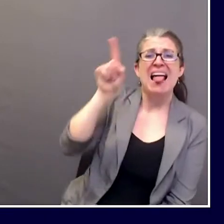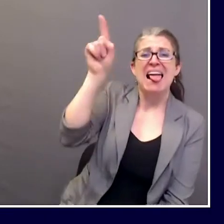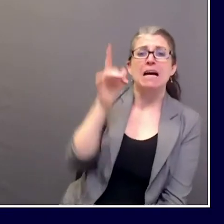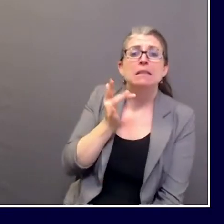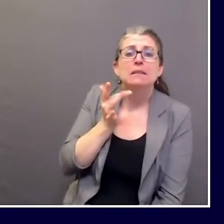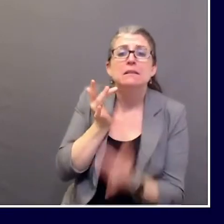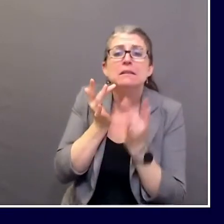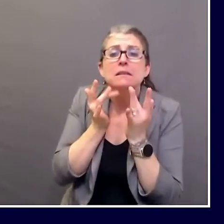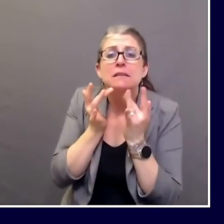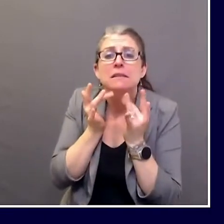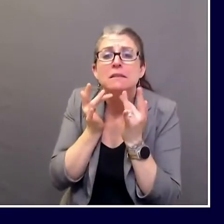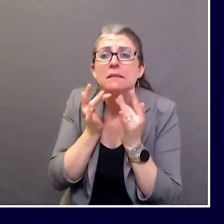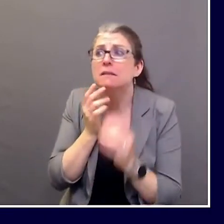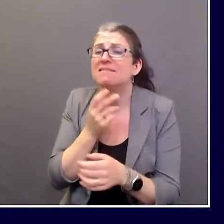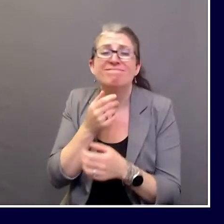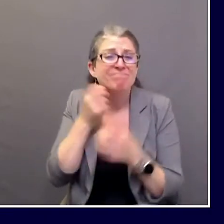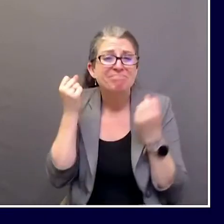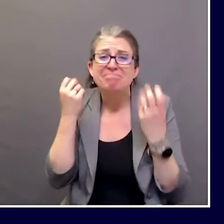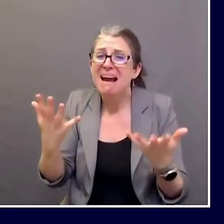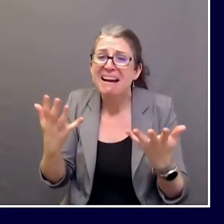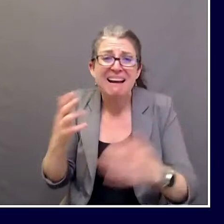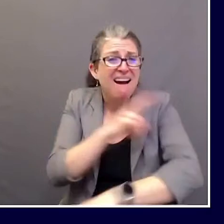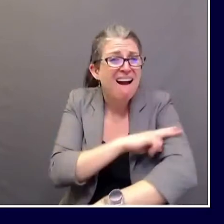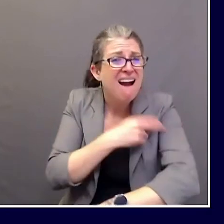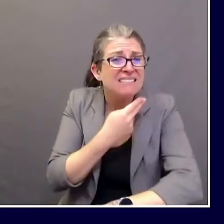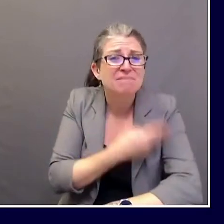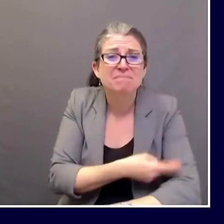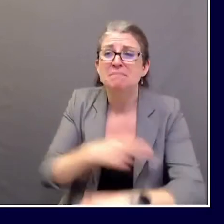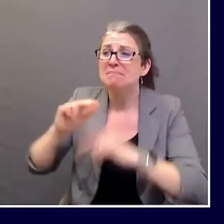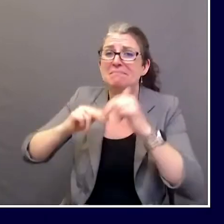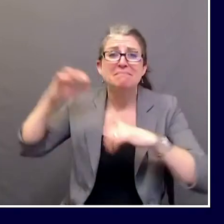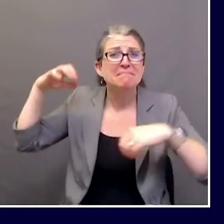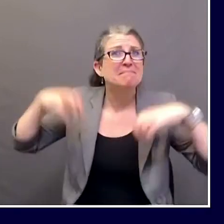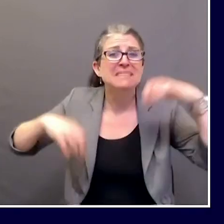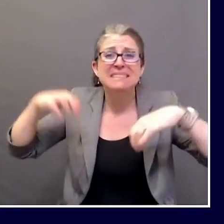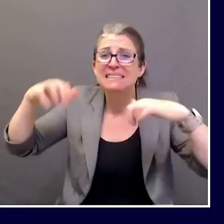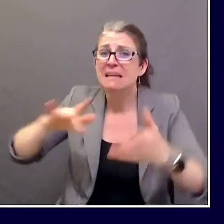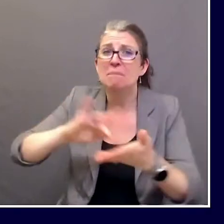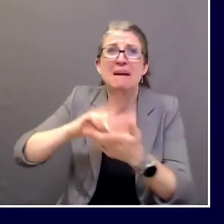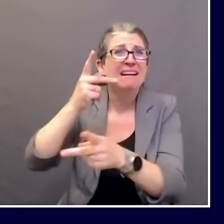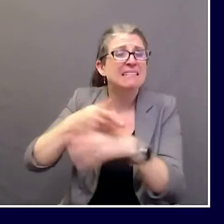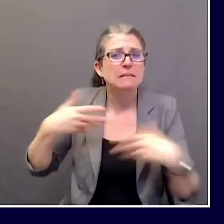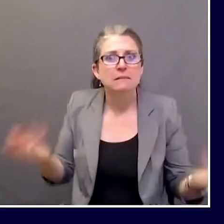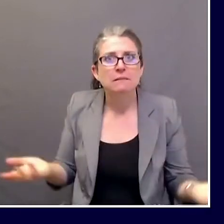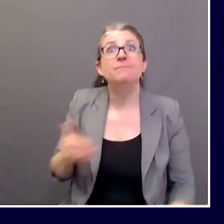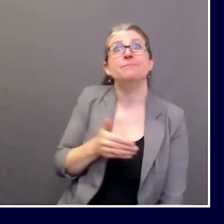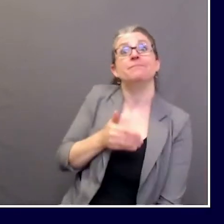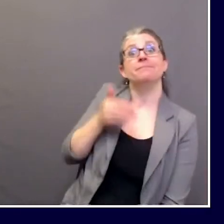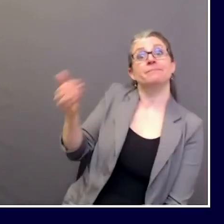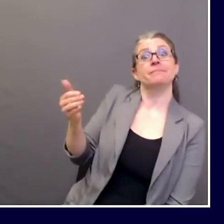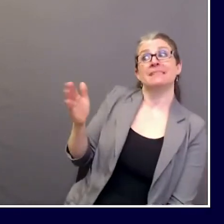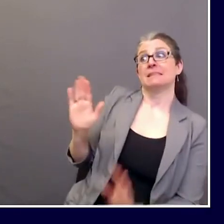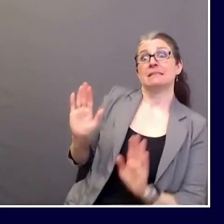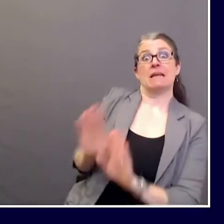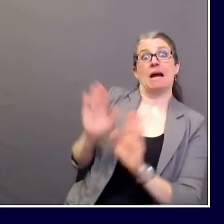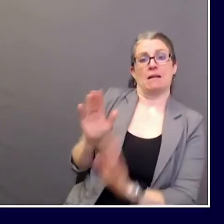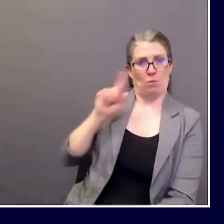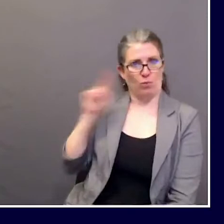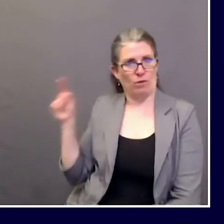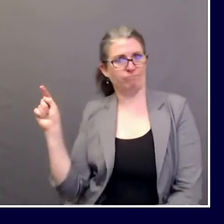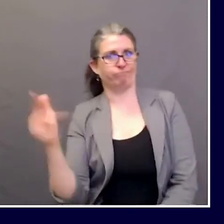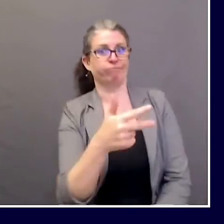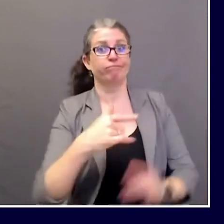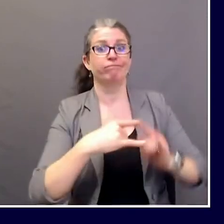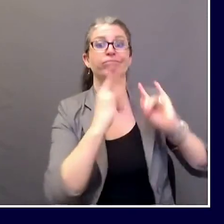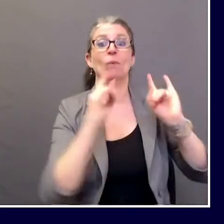will be Windham, starting on Sunday, this coming Sunday. And you can schedule an appointment for a vaccine. You don't have to live in Windham to